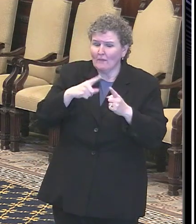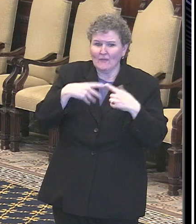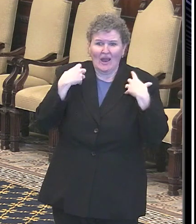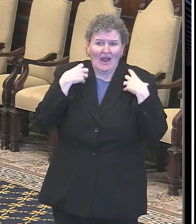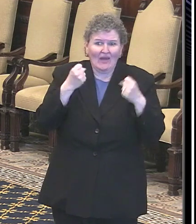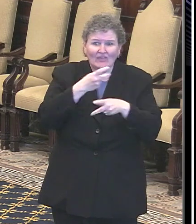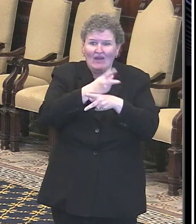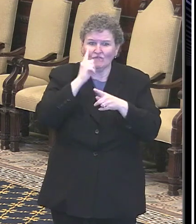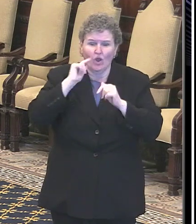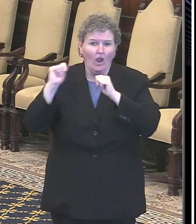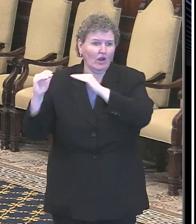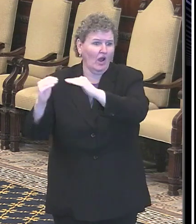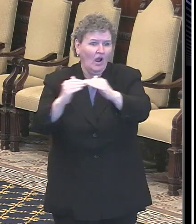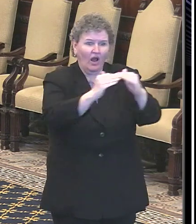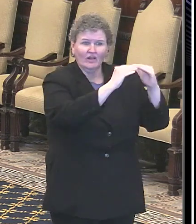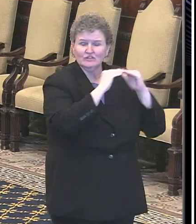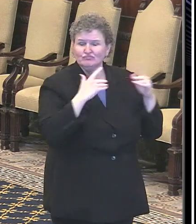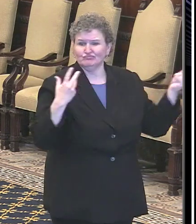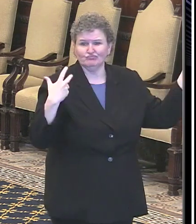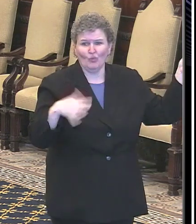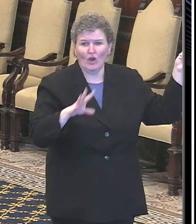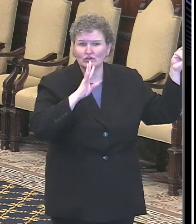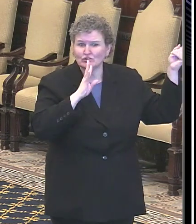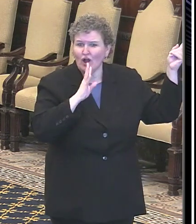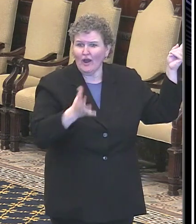their citizens, all the people who live here.